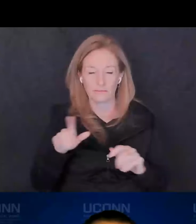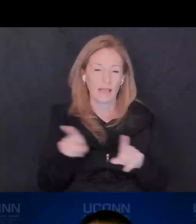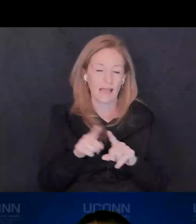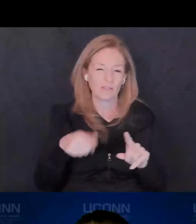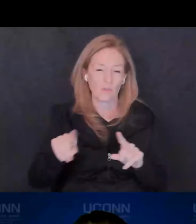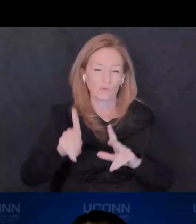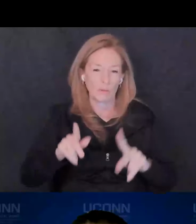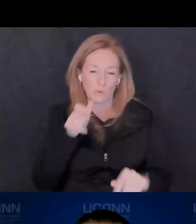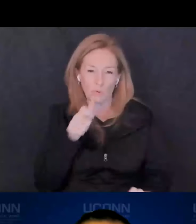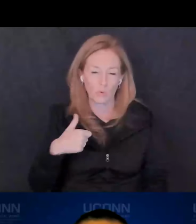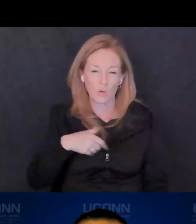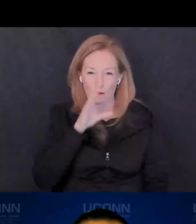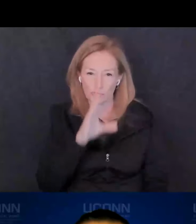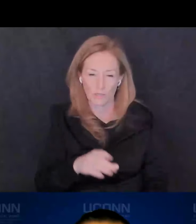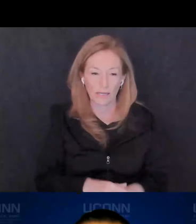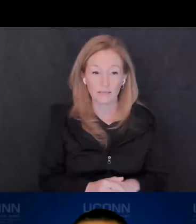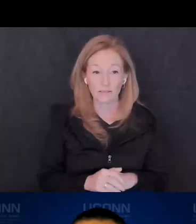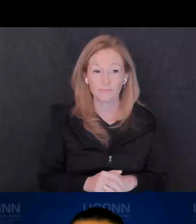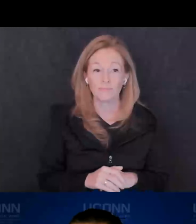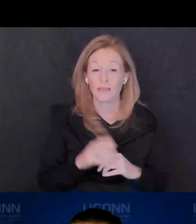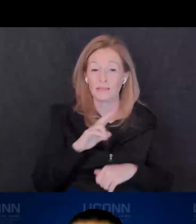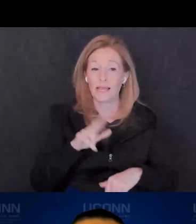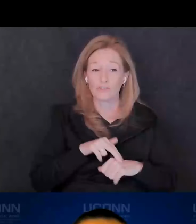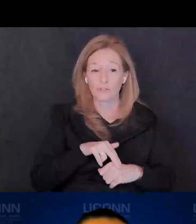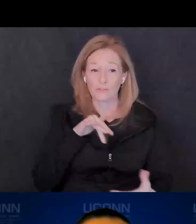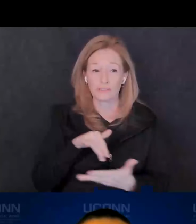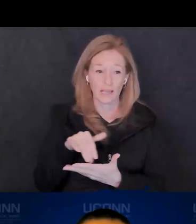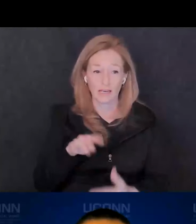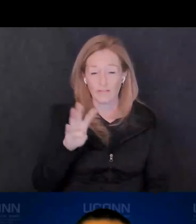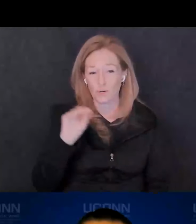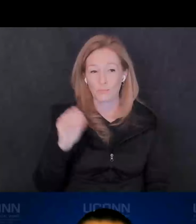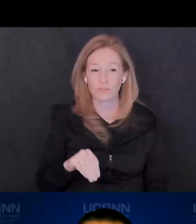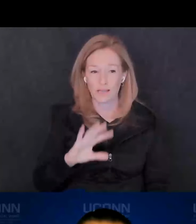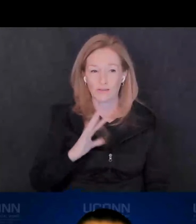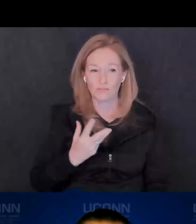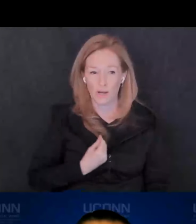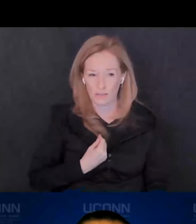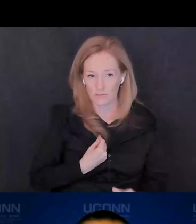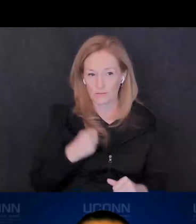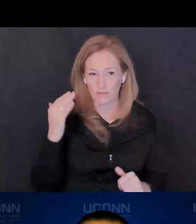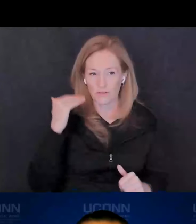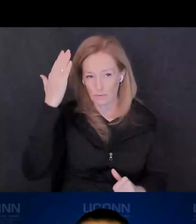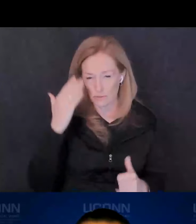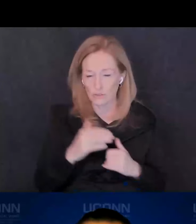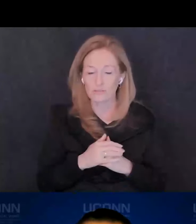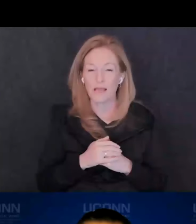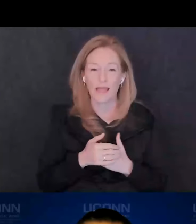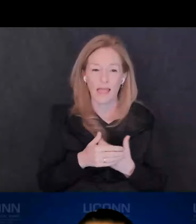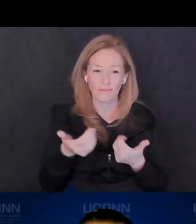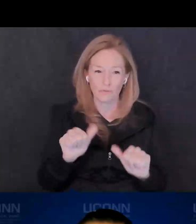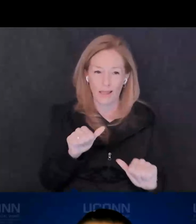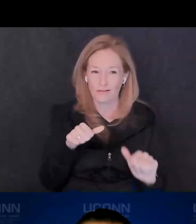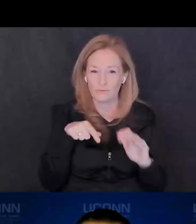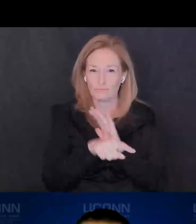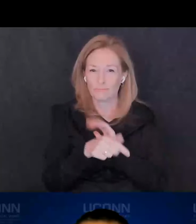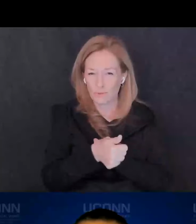In a national study, 40% of transgender adults reported having made a suicide attempt. 92% of